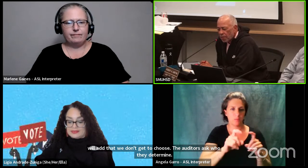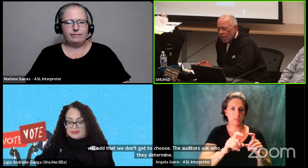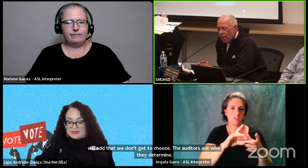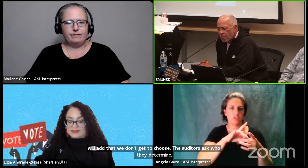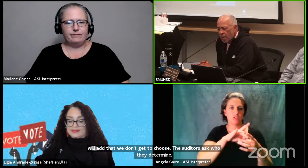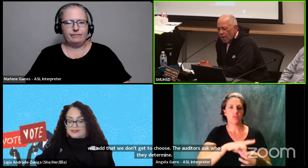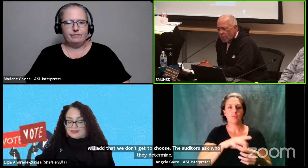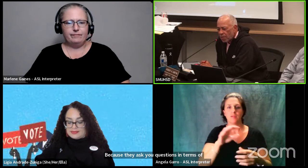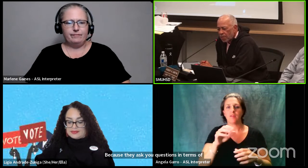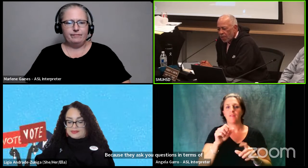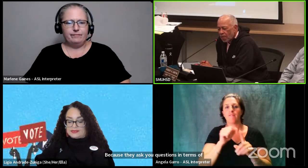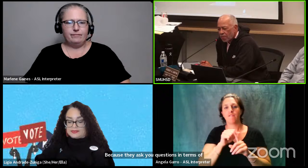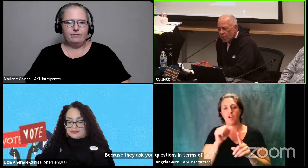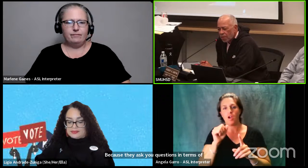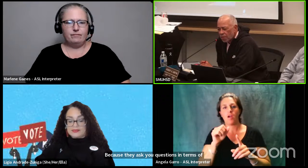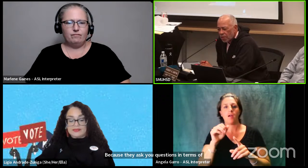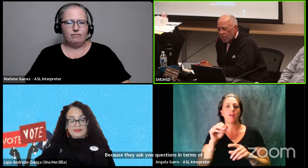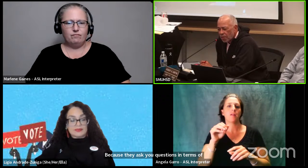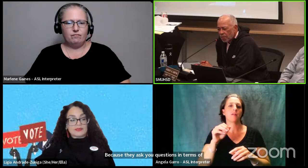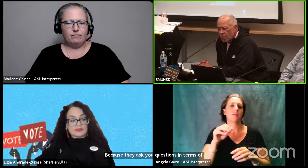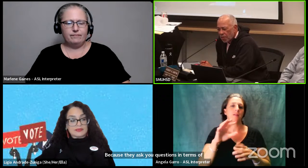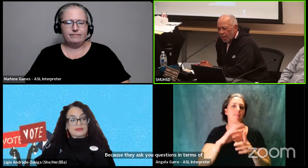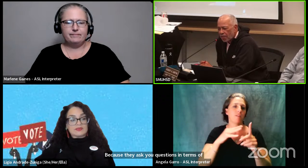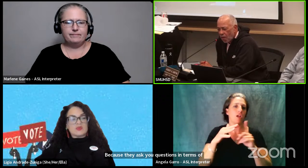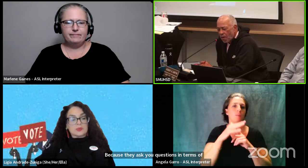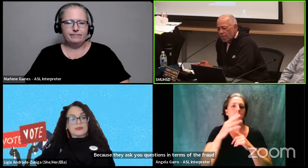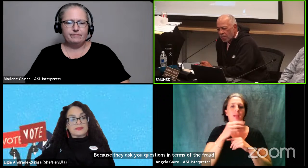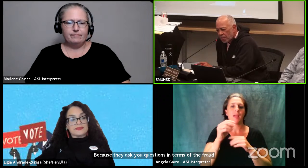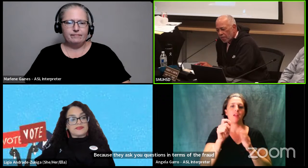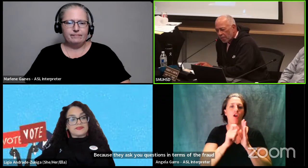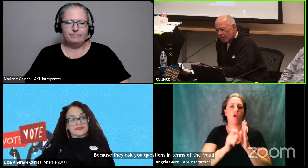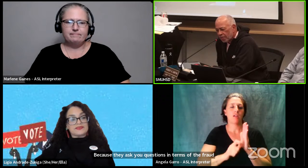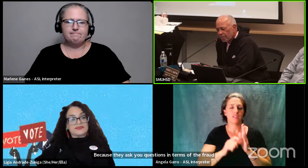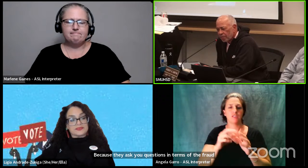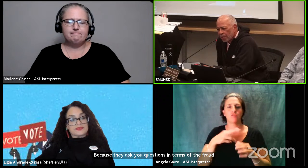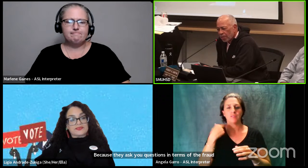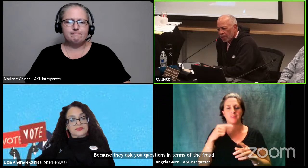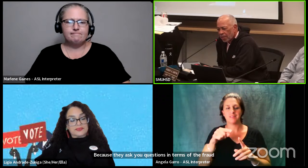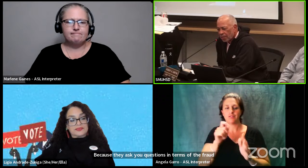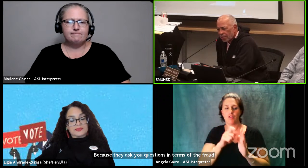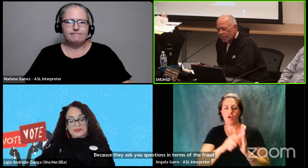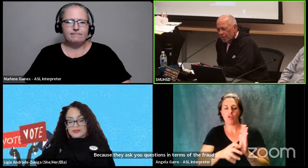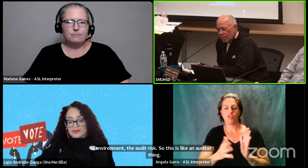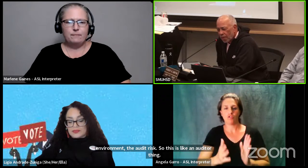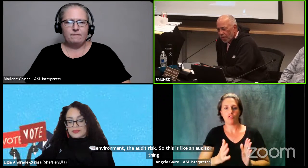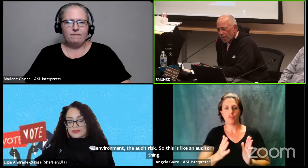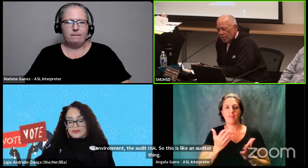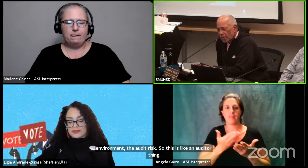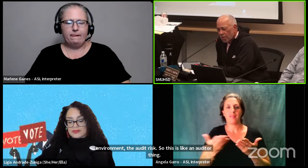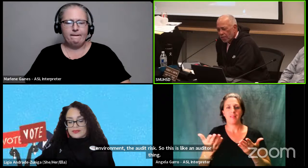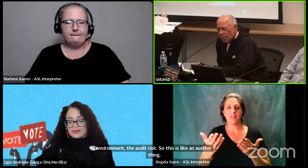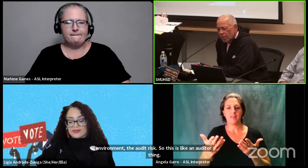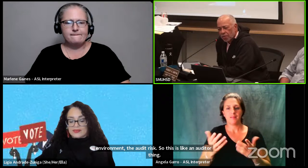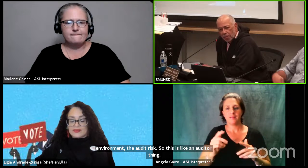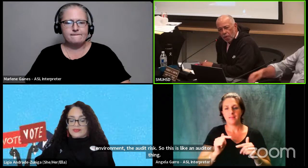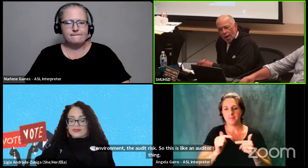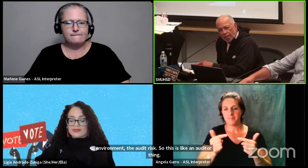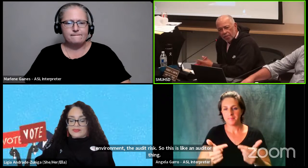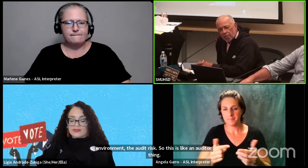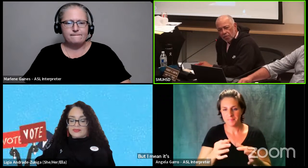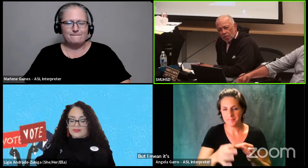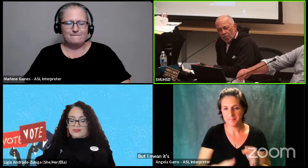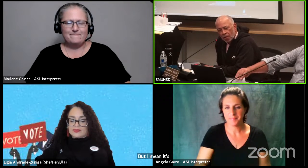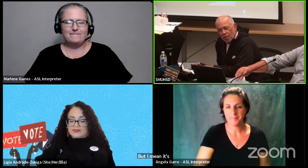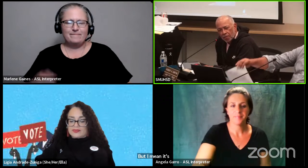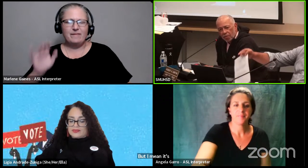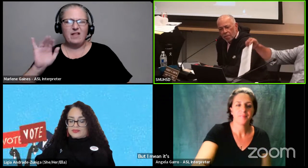terms of the fraud environment and the audit risk. So this is like an auditor thing, but I mean, it's a practice